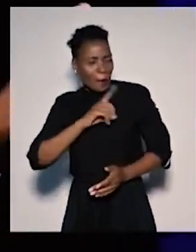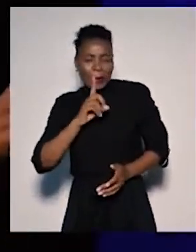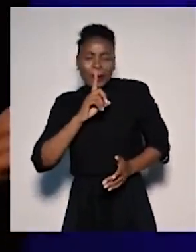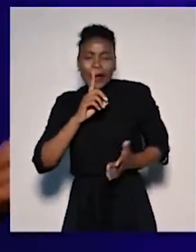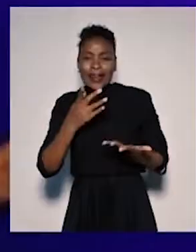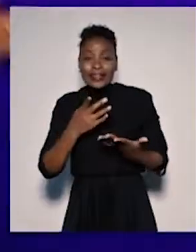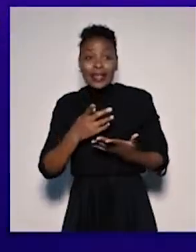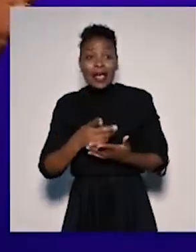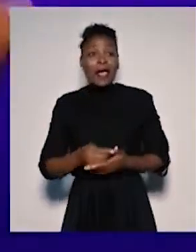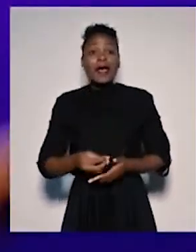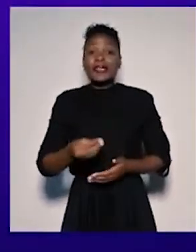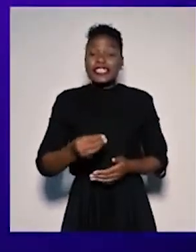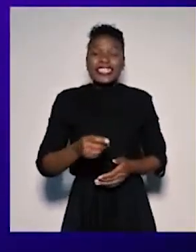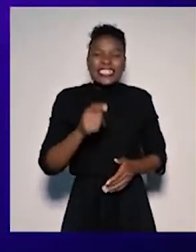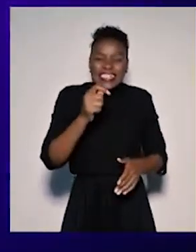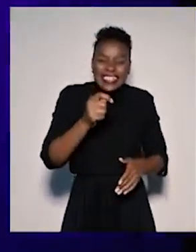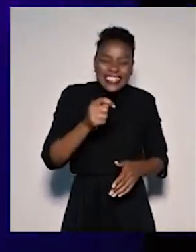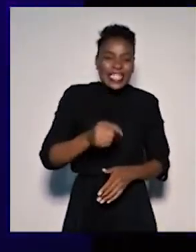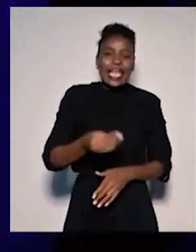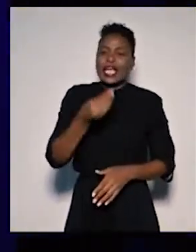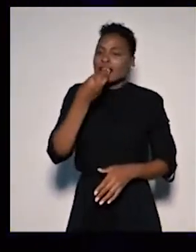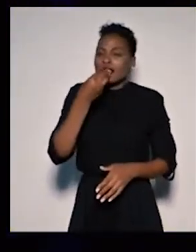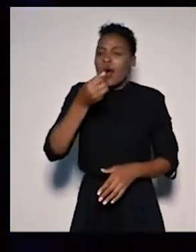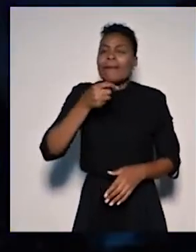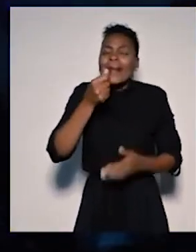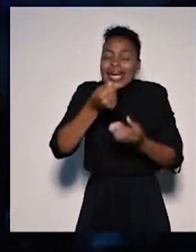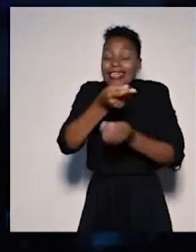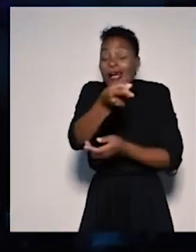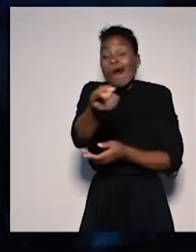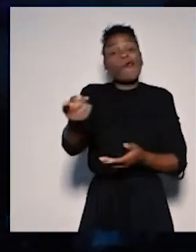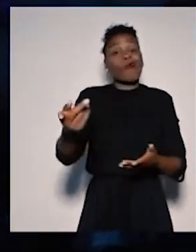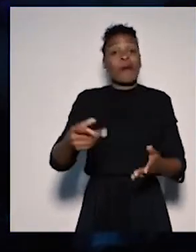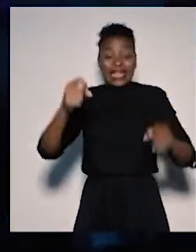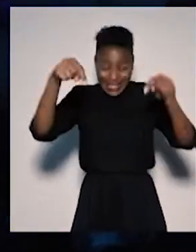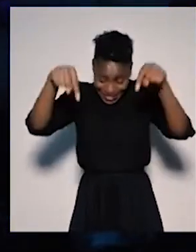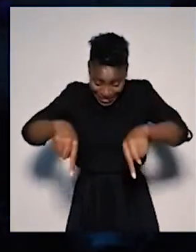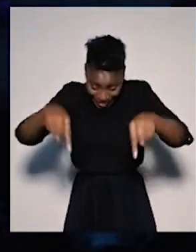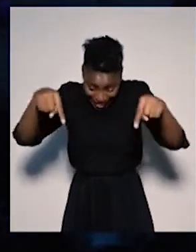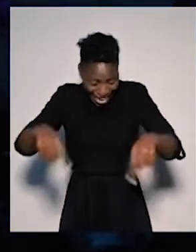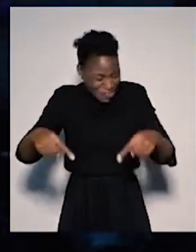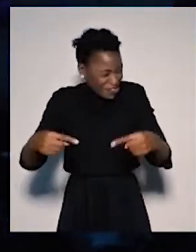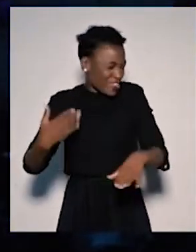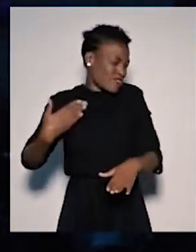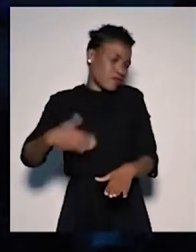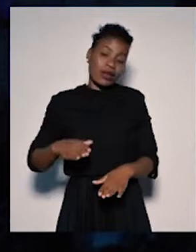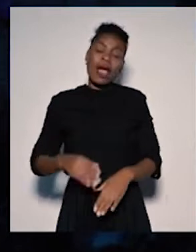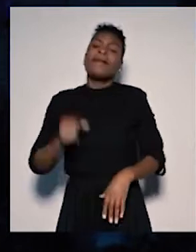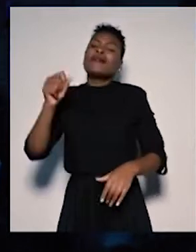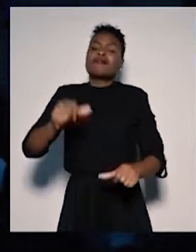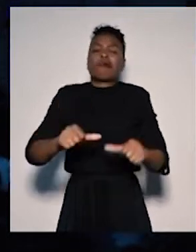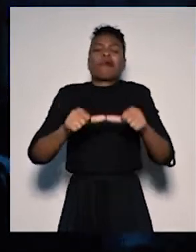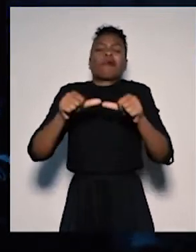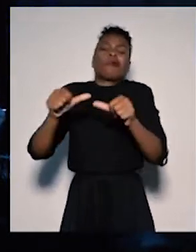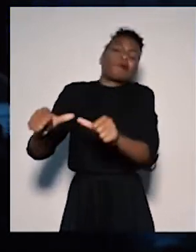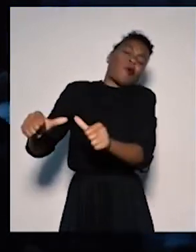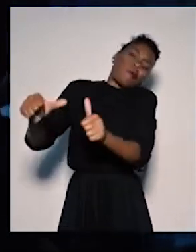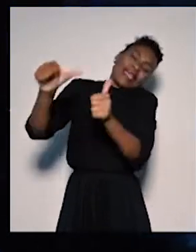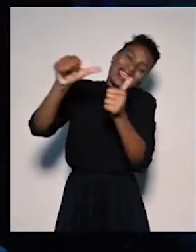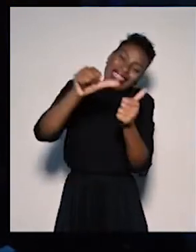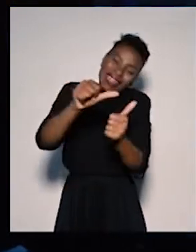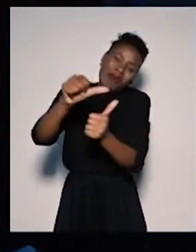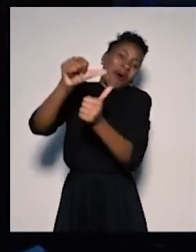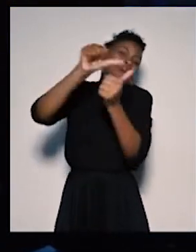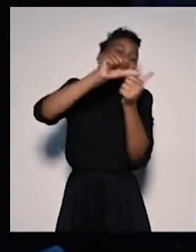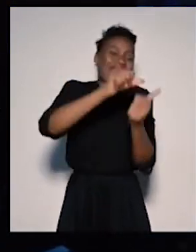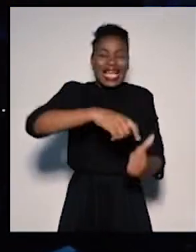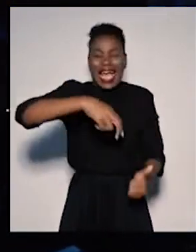But you and you are still out of the will of God, even now, Marahobakine. You keep going back. Why? Because many